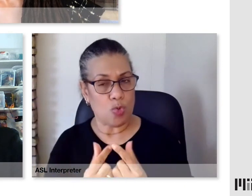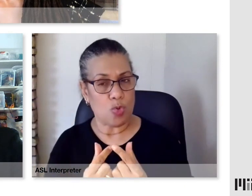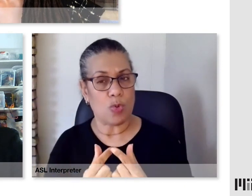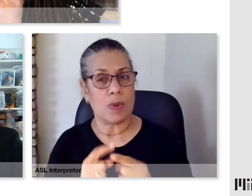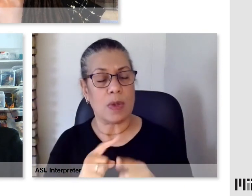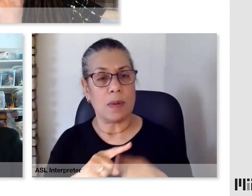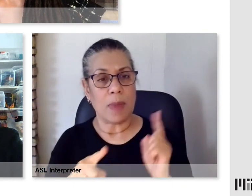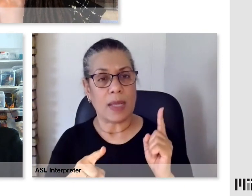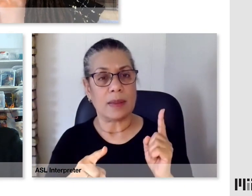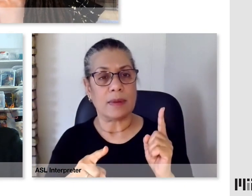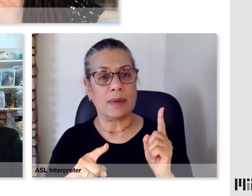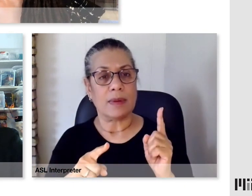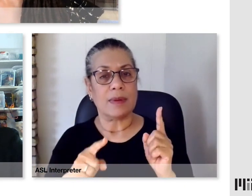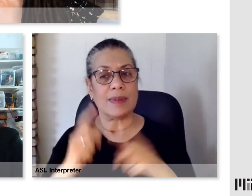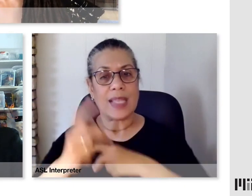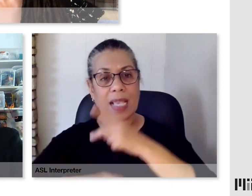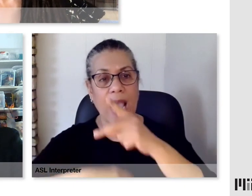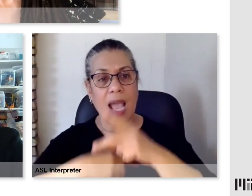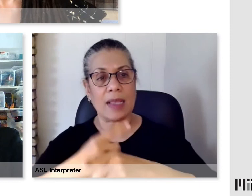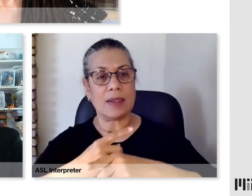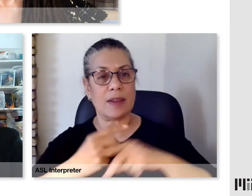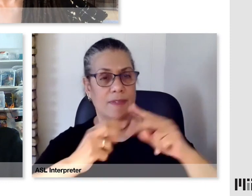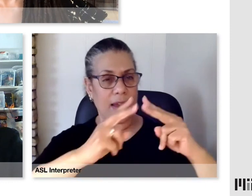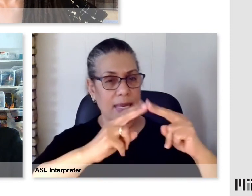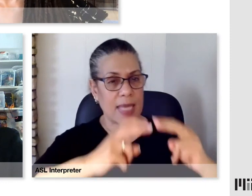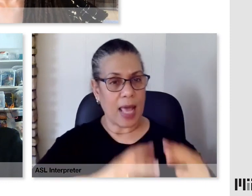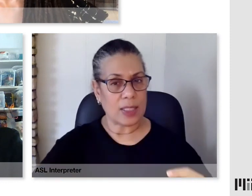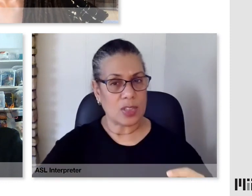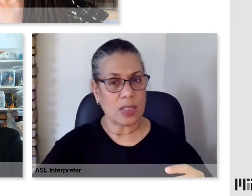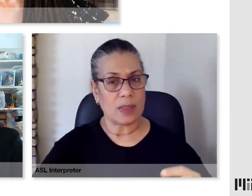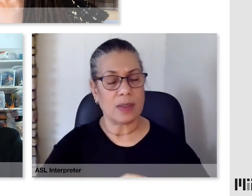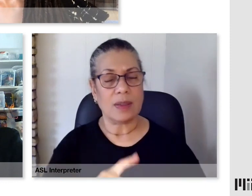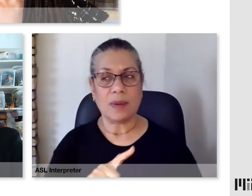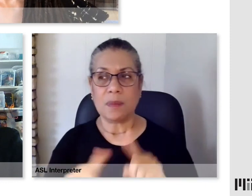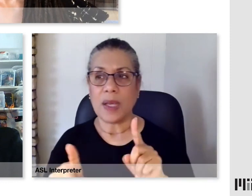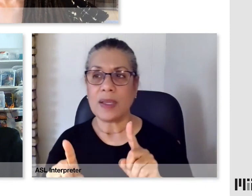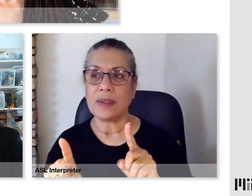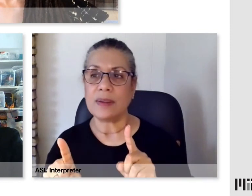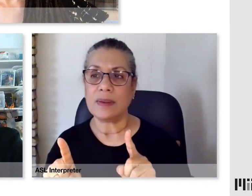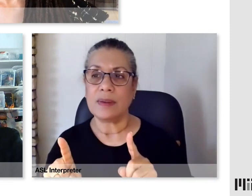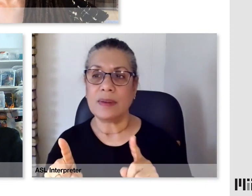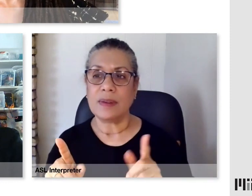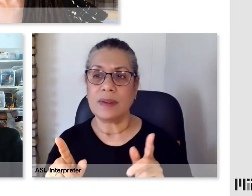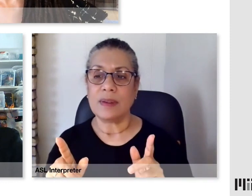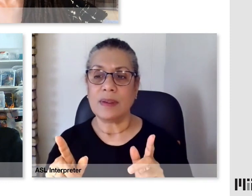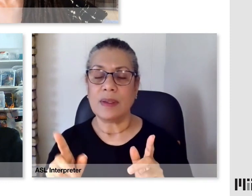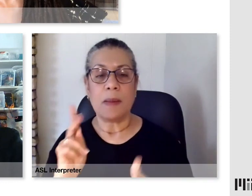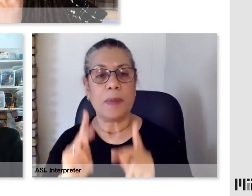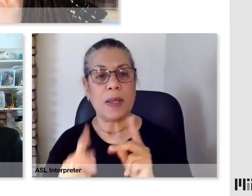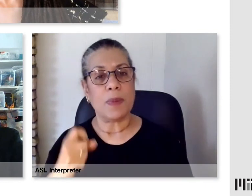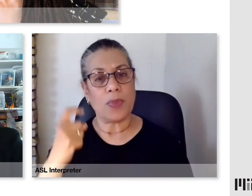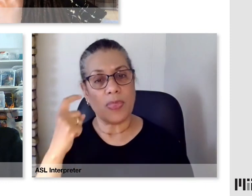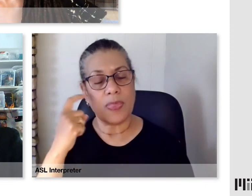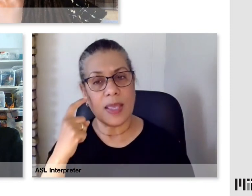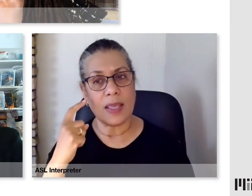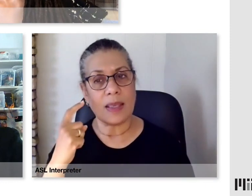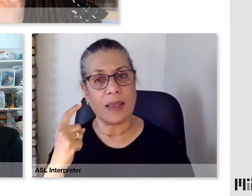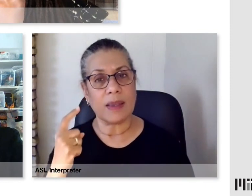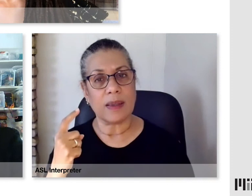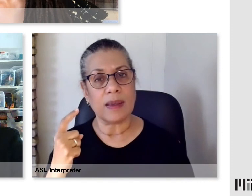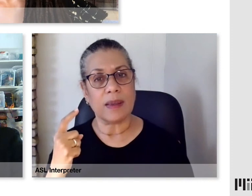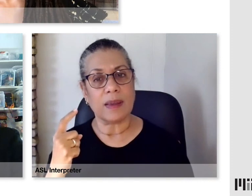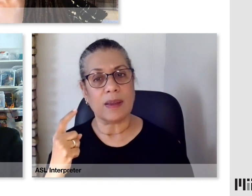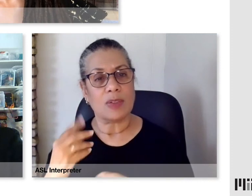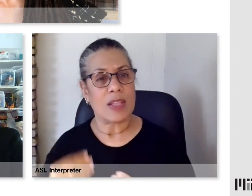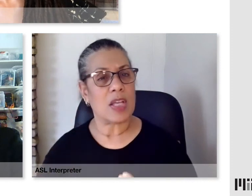of analysis which, you know, I sort of, you know, think on the computational side that, you know, I think people have been increasingly aspiring